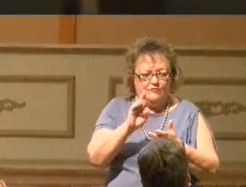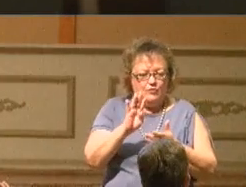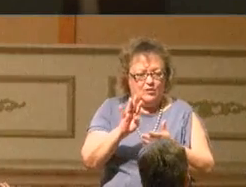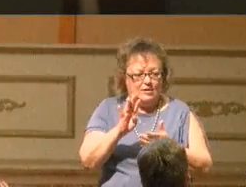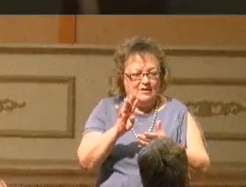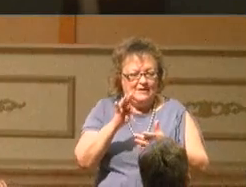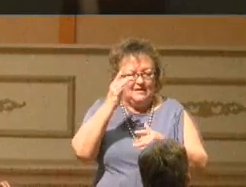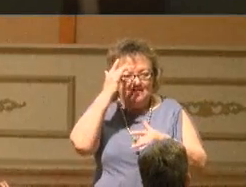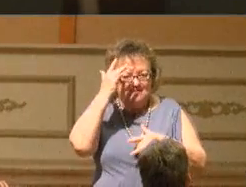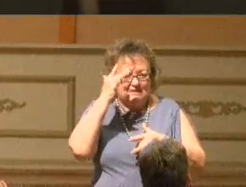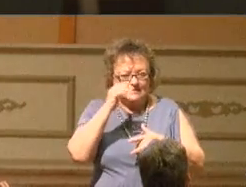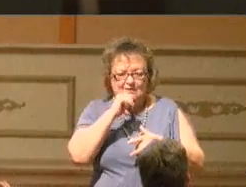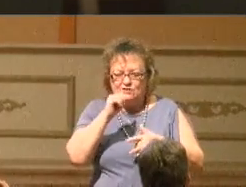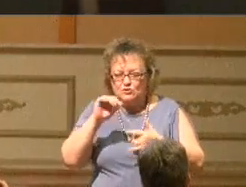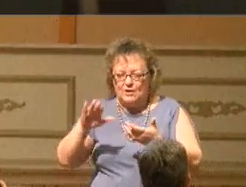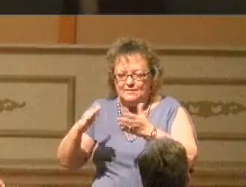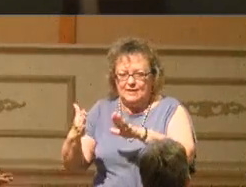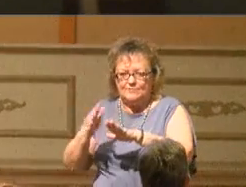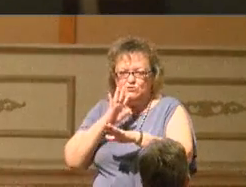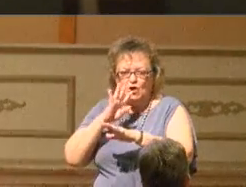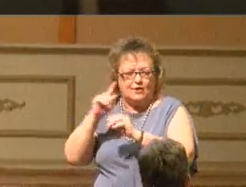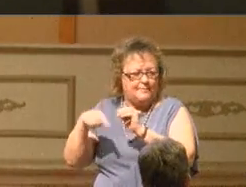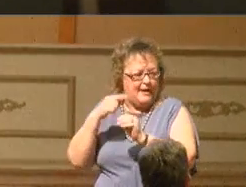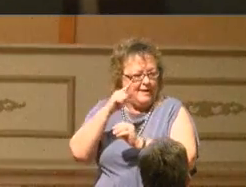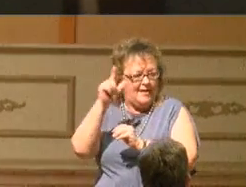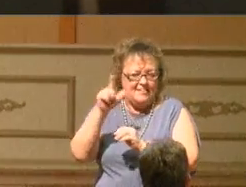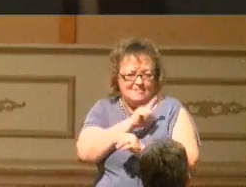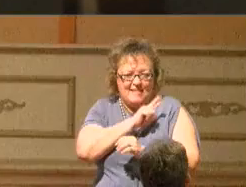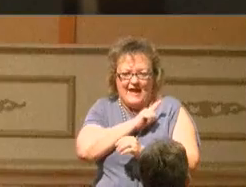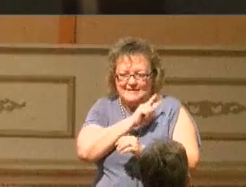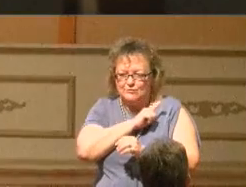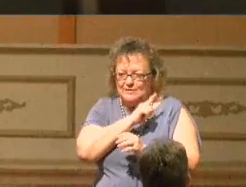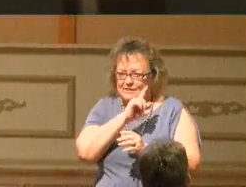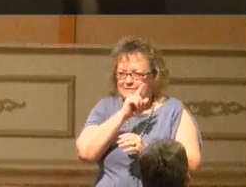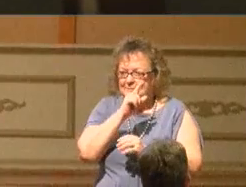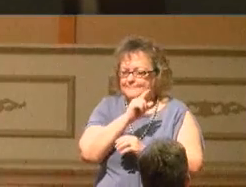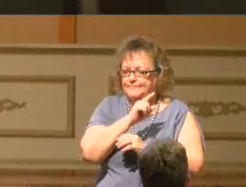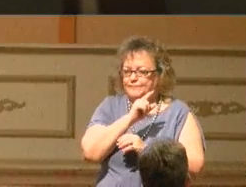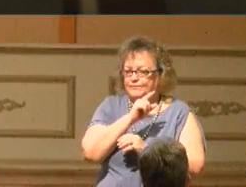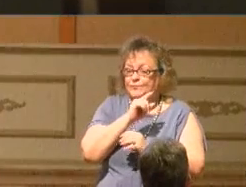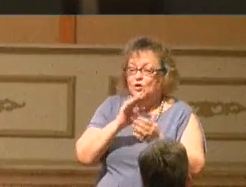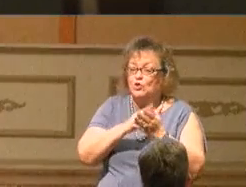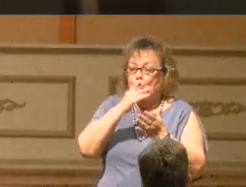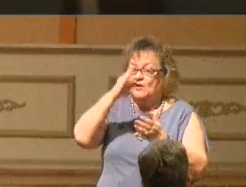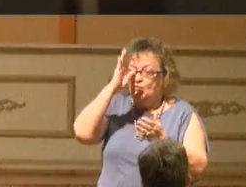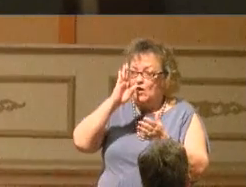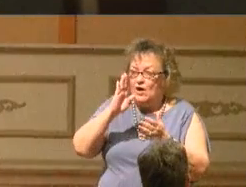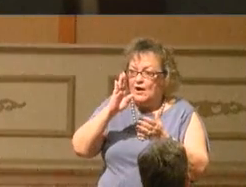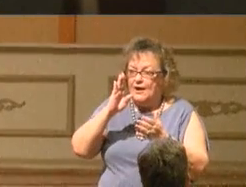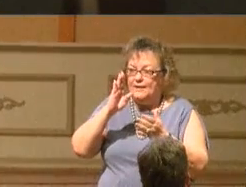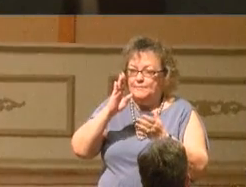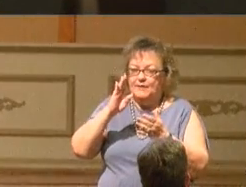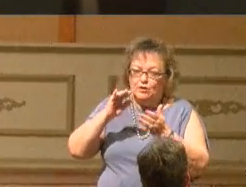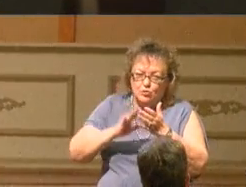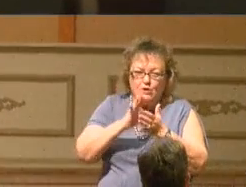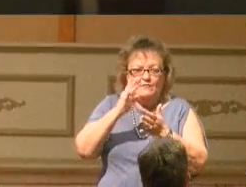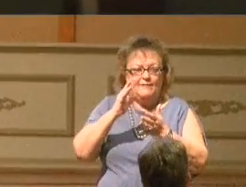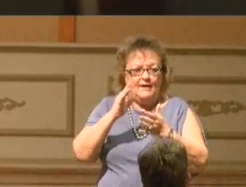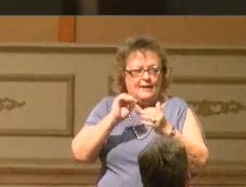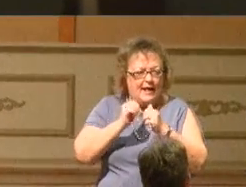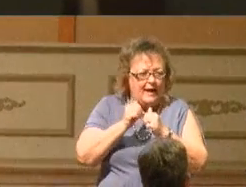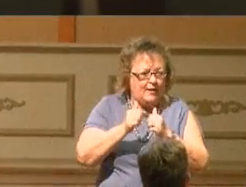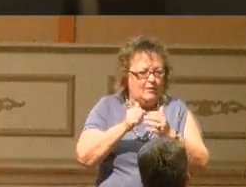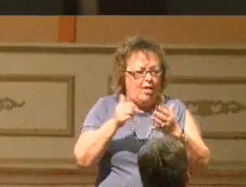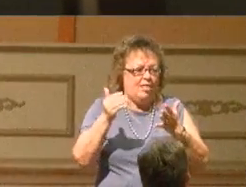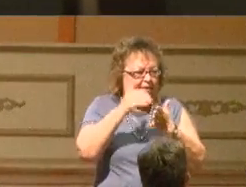death, speaking of Lazarus, but for the glory of God, that the Son of God might be glorified thereby. Over